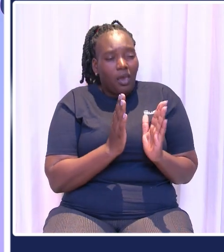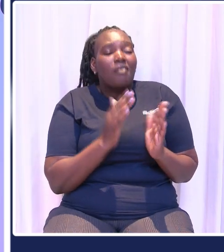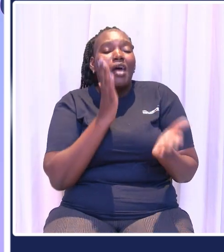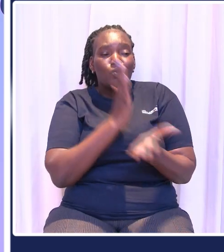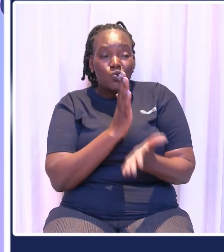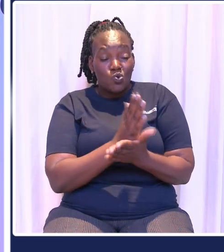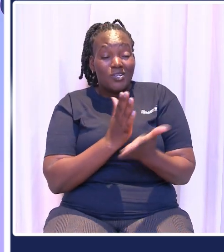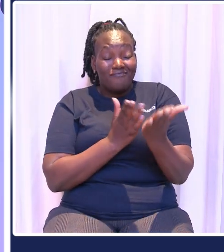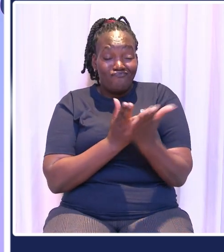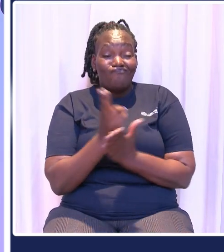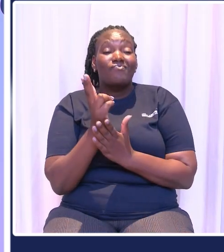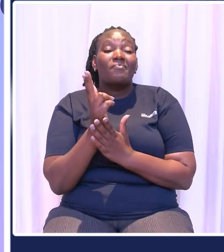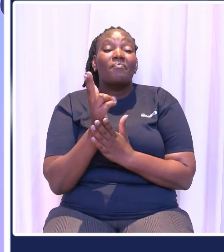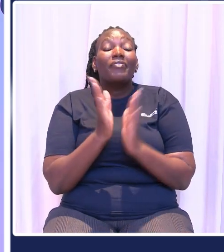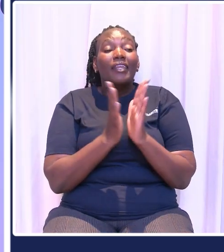truly genuine?